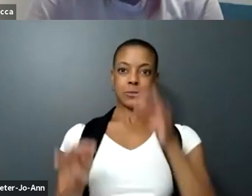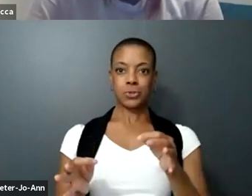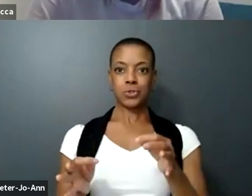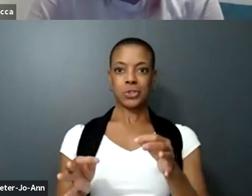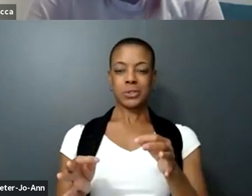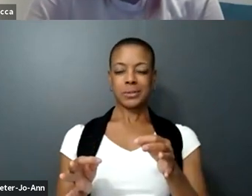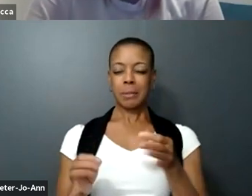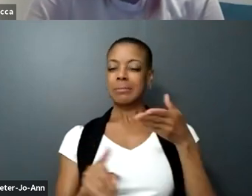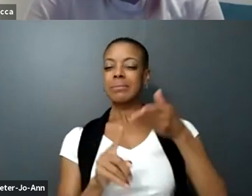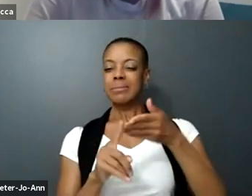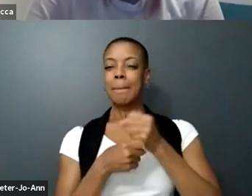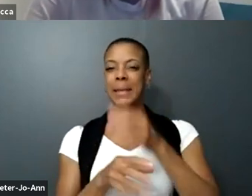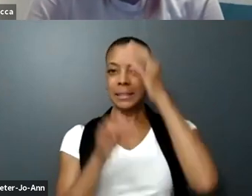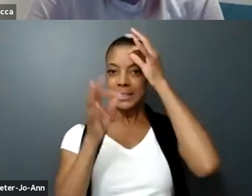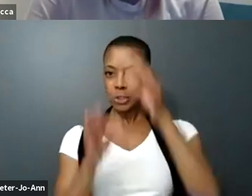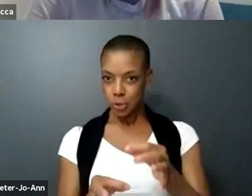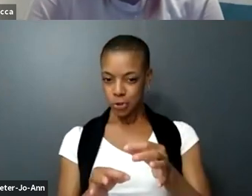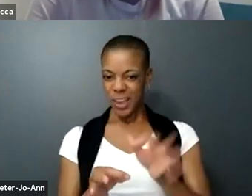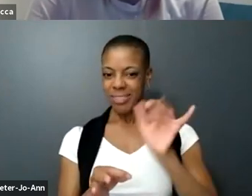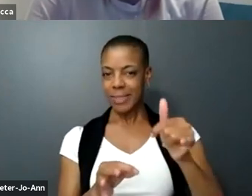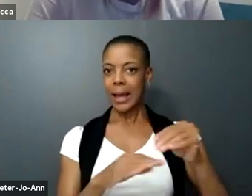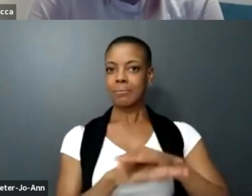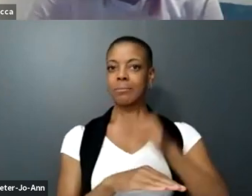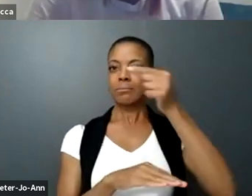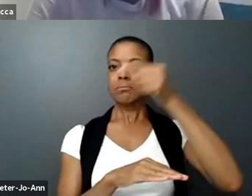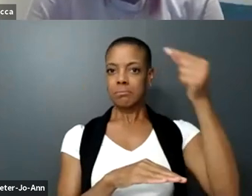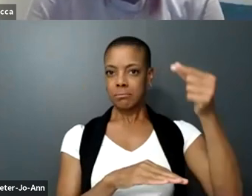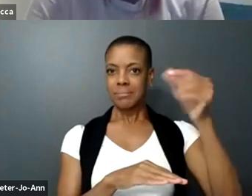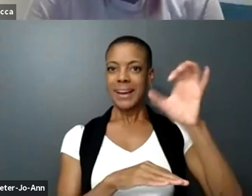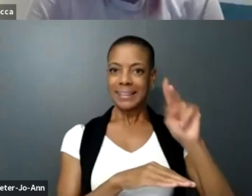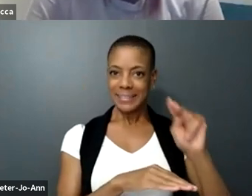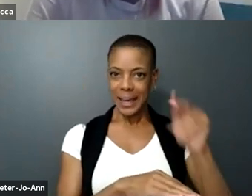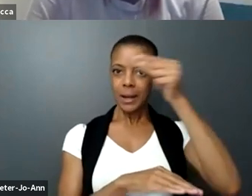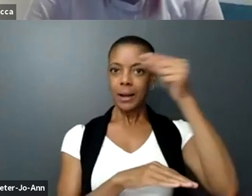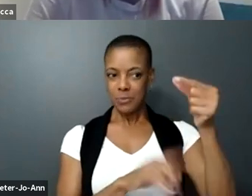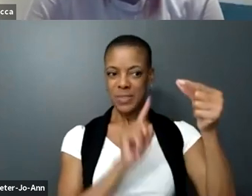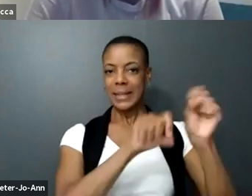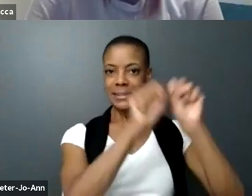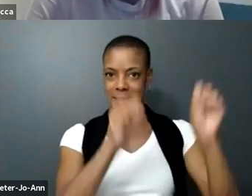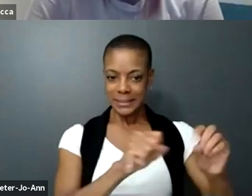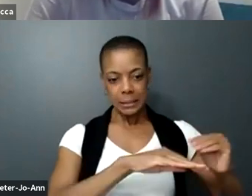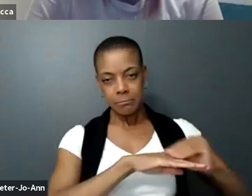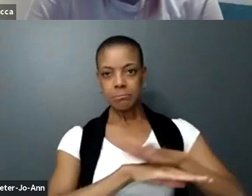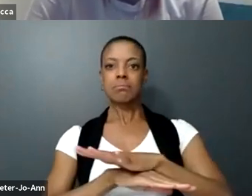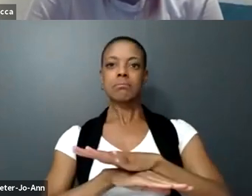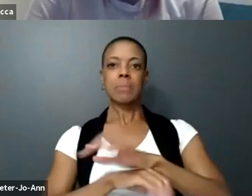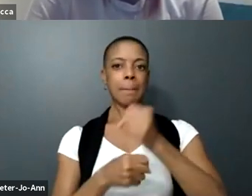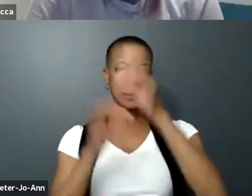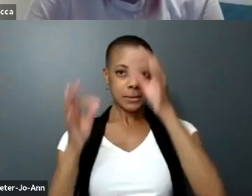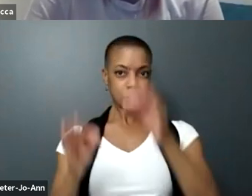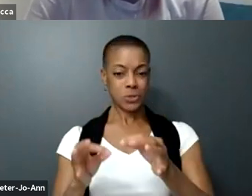around decision-making. Is that form of governance, clan governance in that system. But self-government is nothing new.